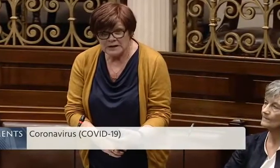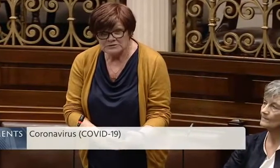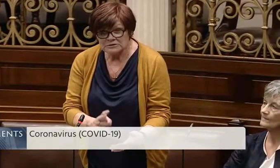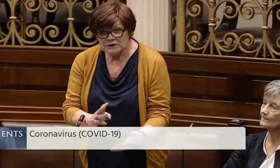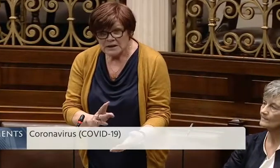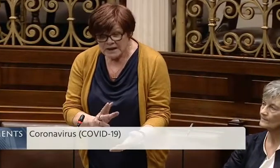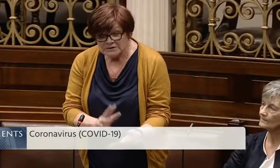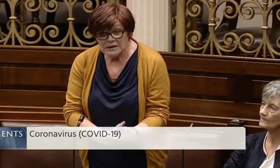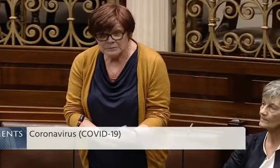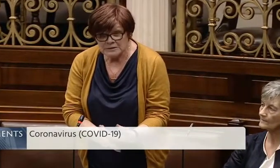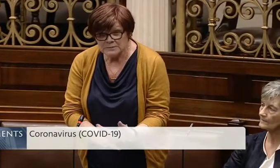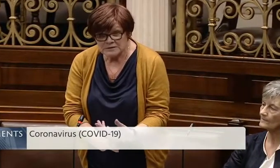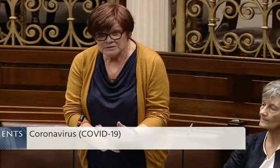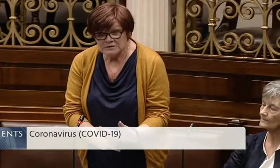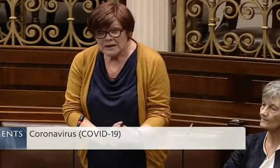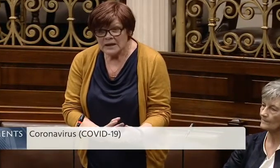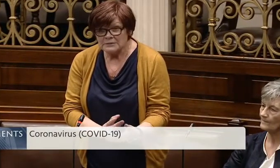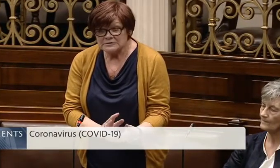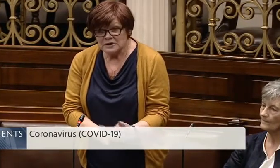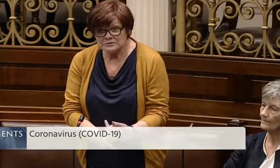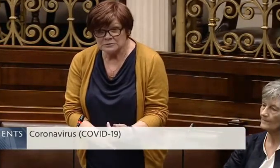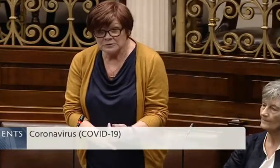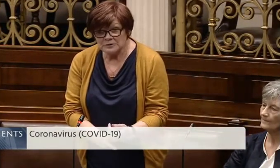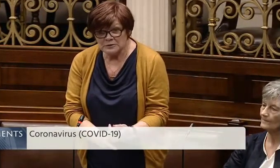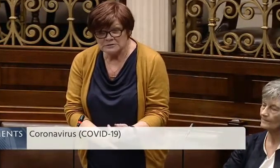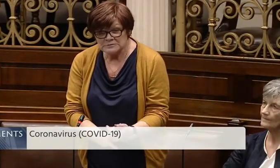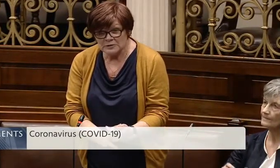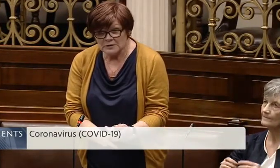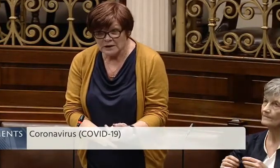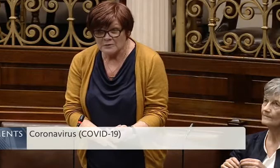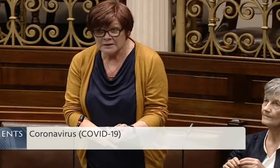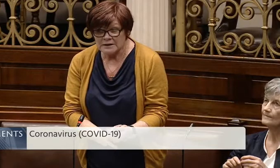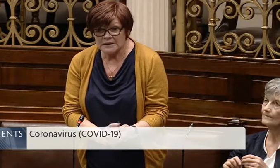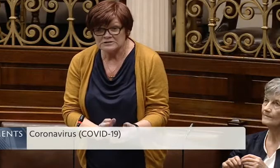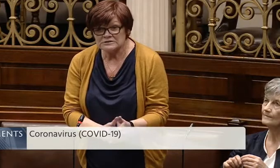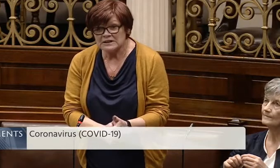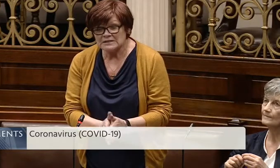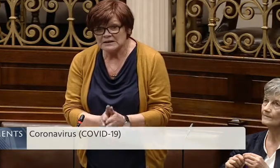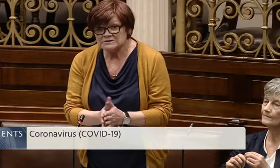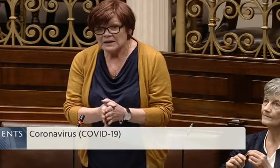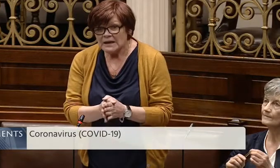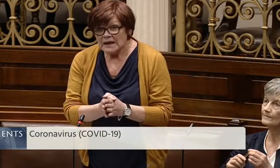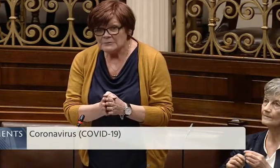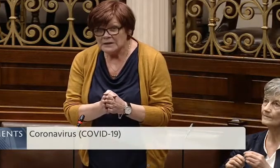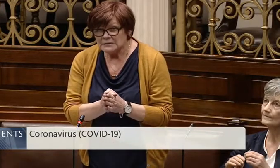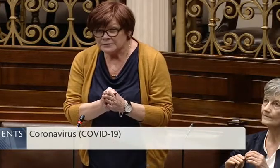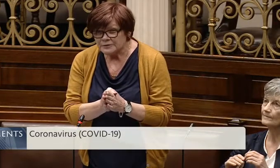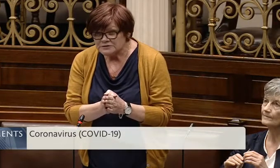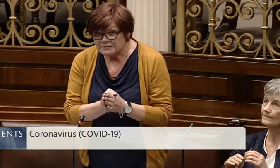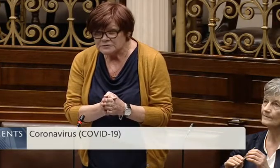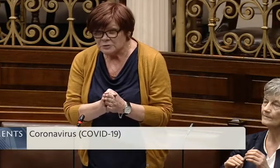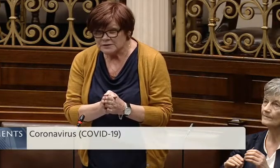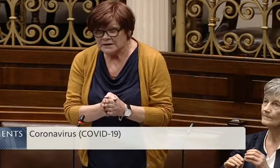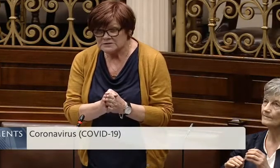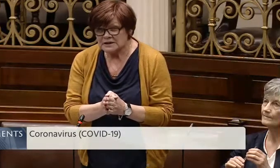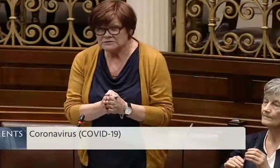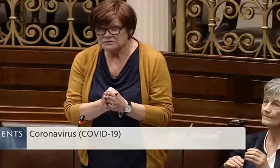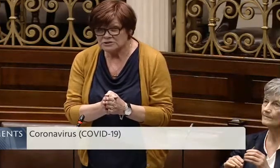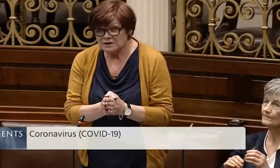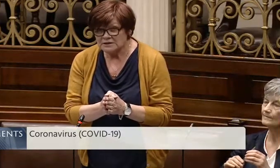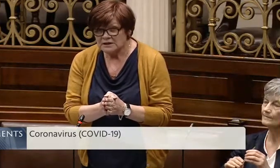people with cancer, diabetic. I was talking to one of the women this morning over there, and she said that in the first